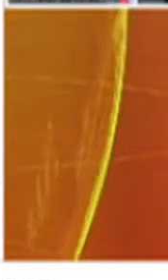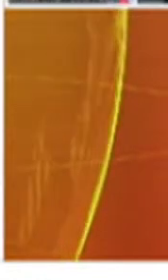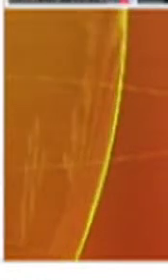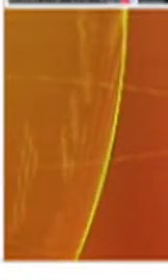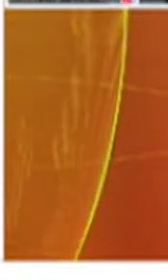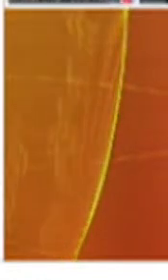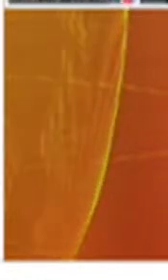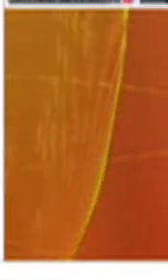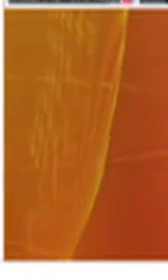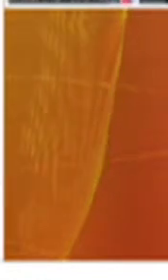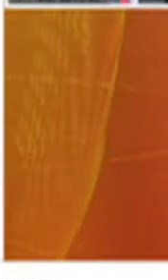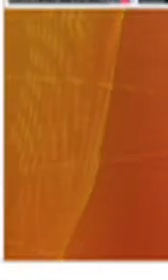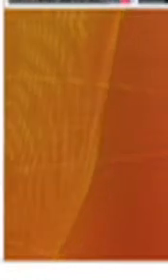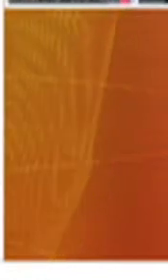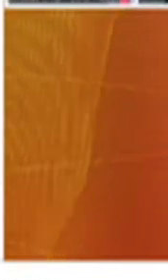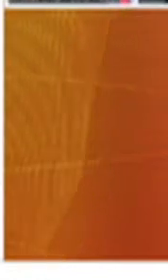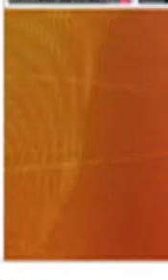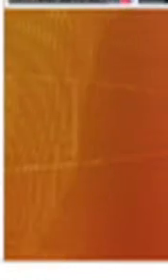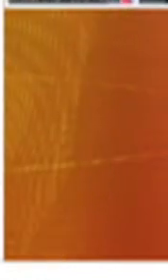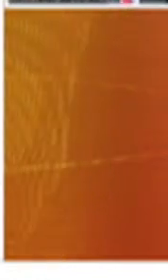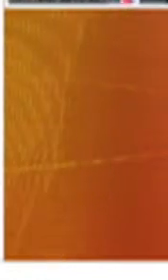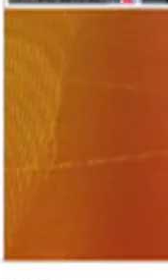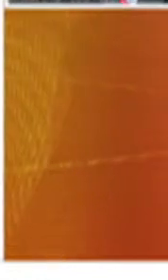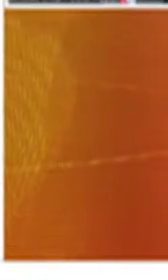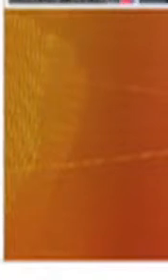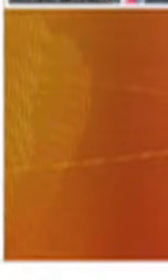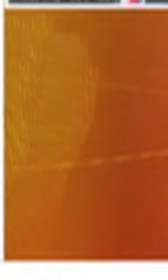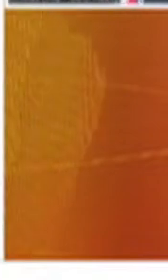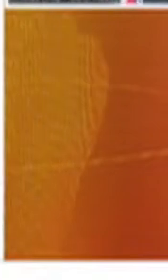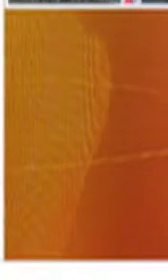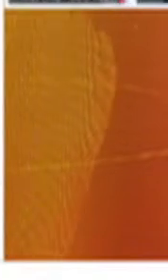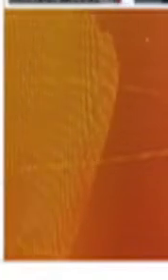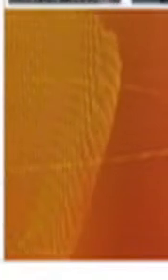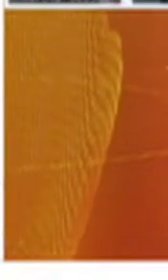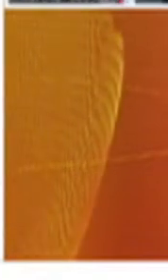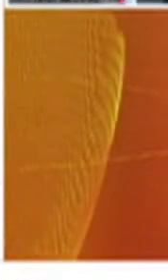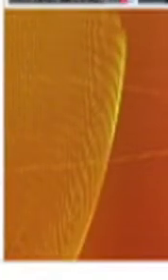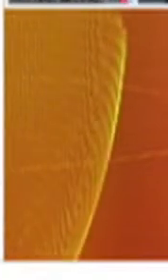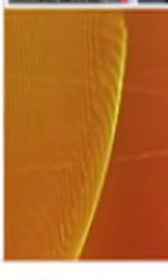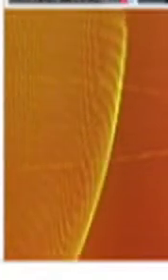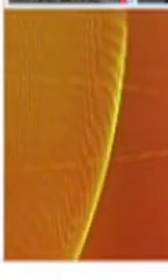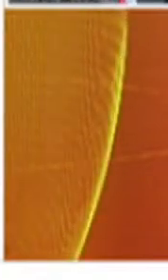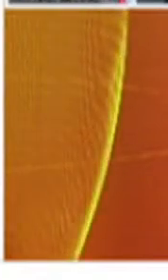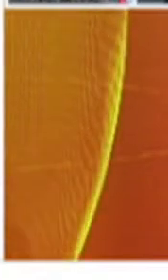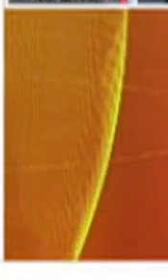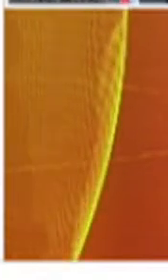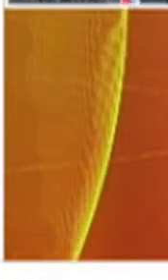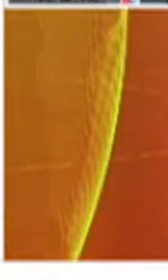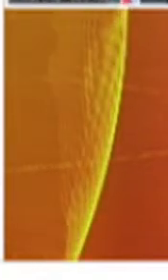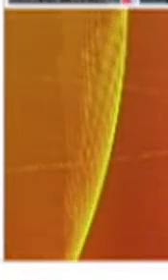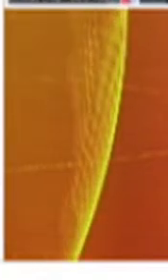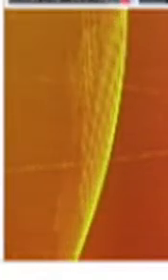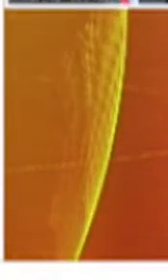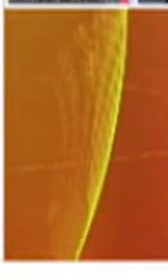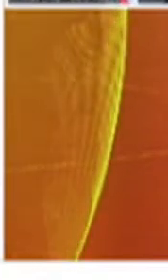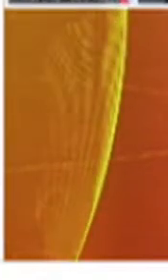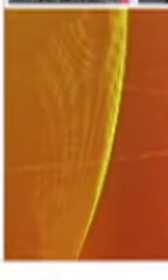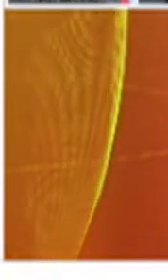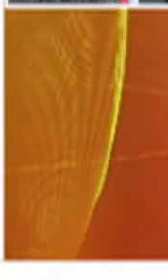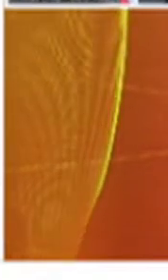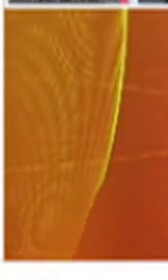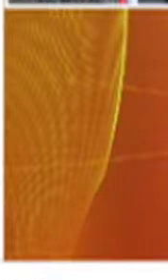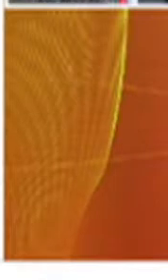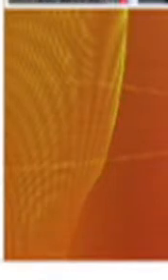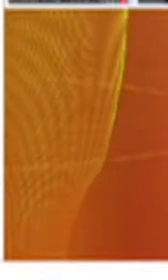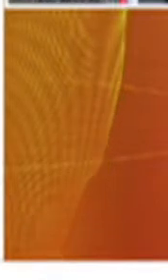a nice increase in the total number of vaccinations, and as the Honourable Minister said, we have crossed the 9 million mark, this